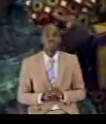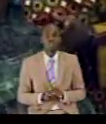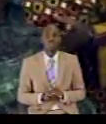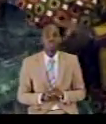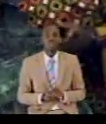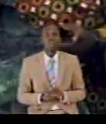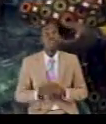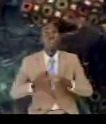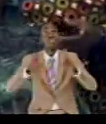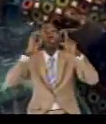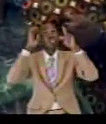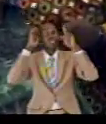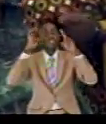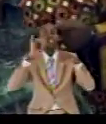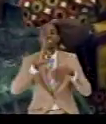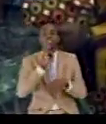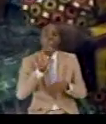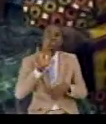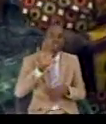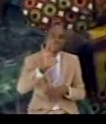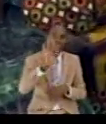He is your God.